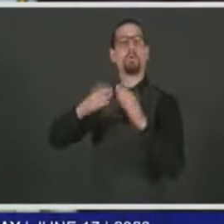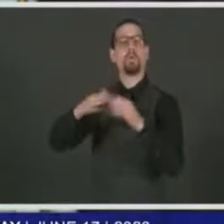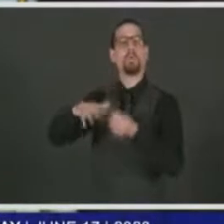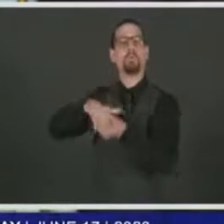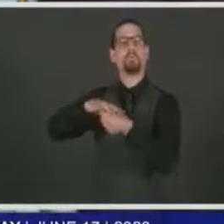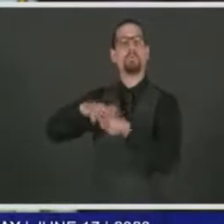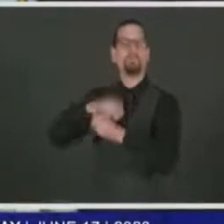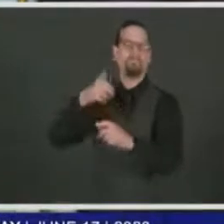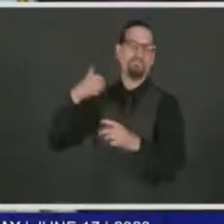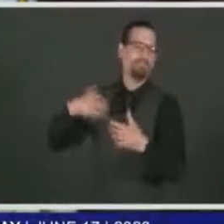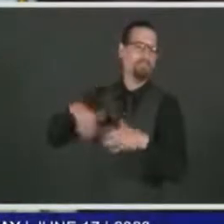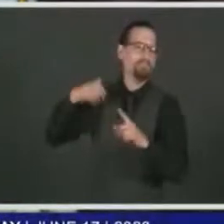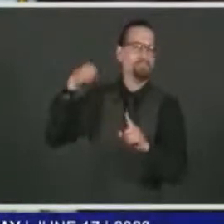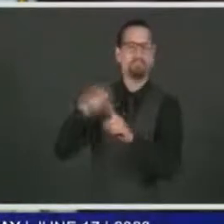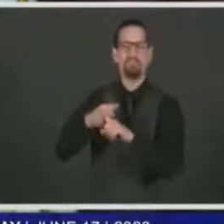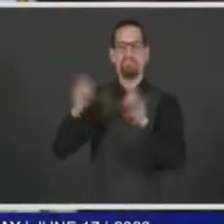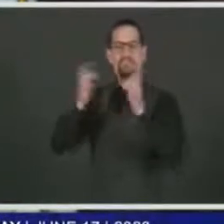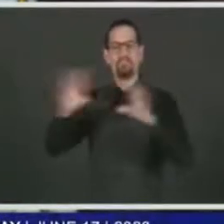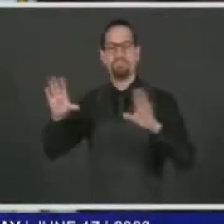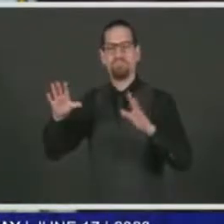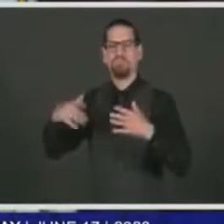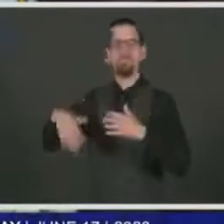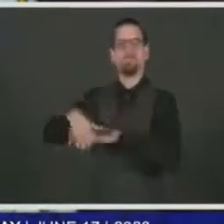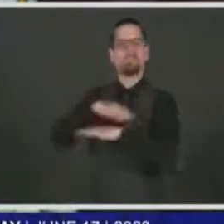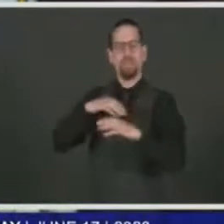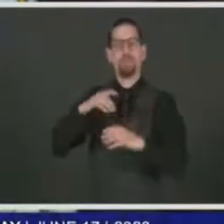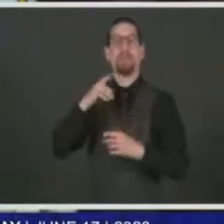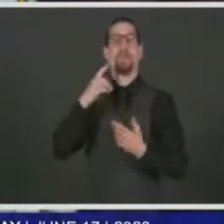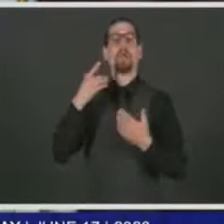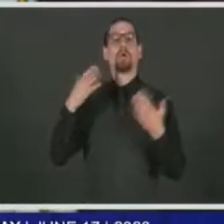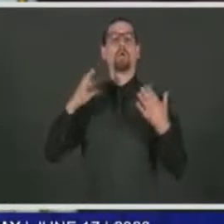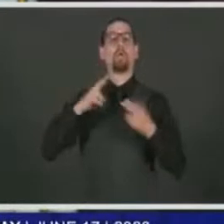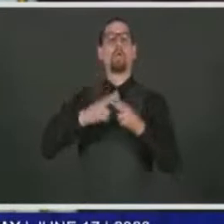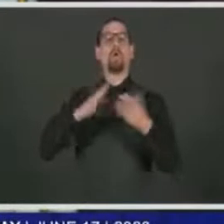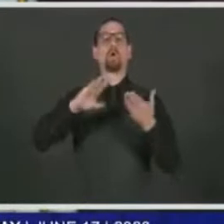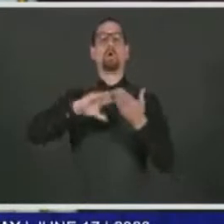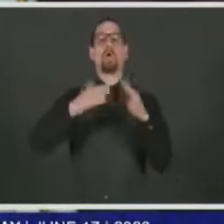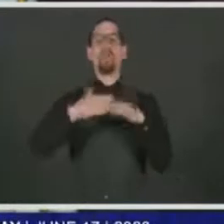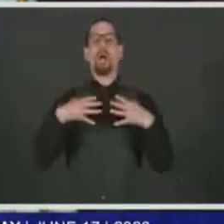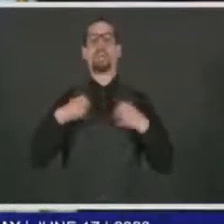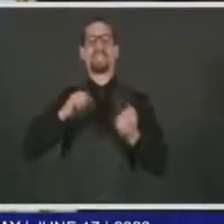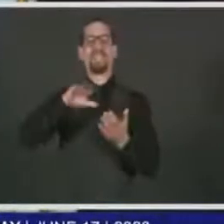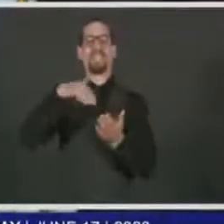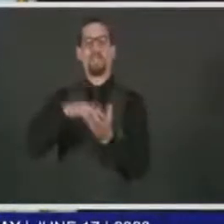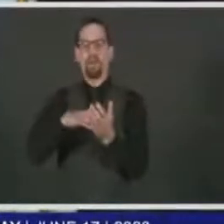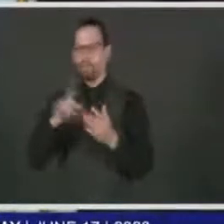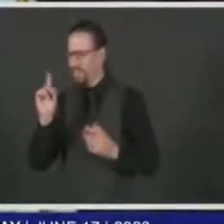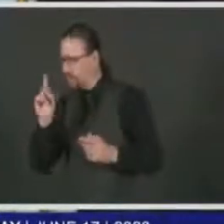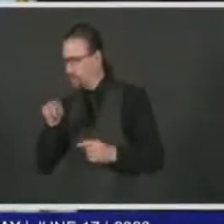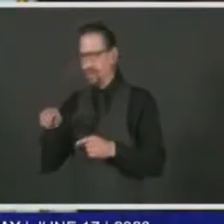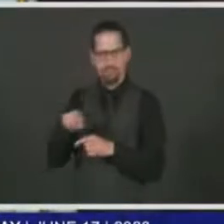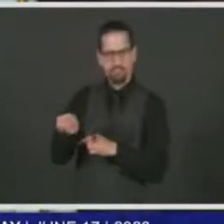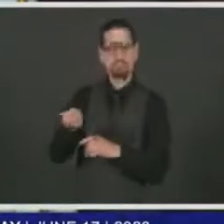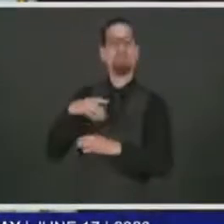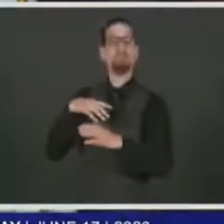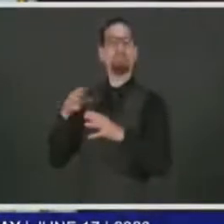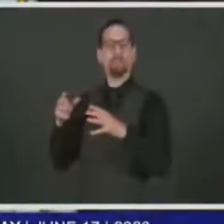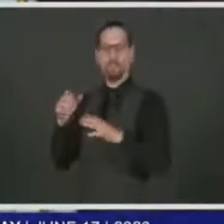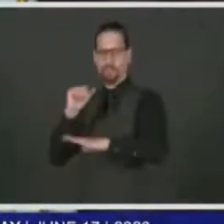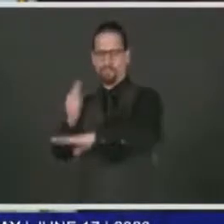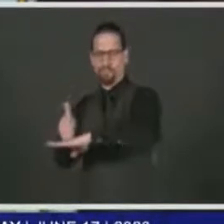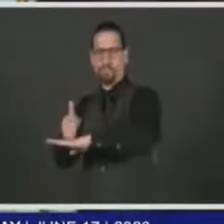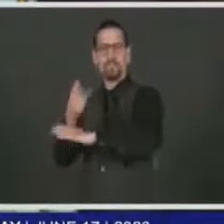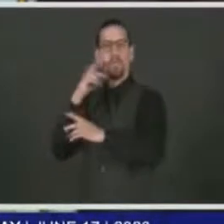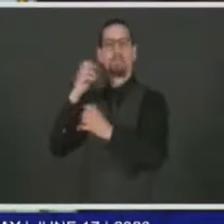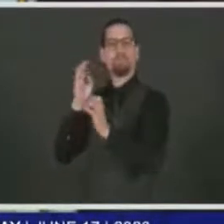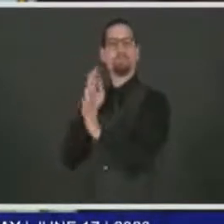centers to bring testing where it's most accessible to the most people. In many cases there, we have